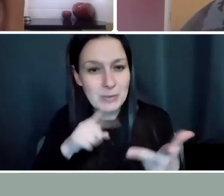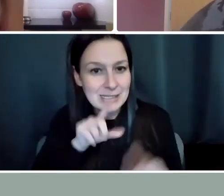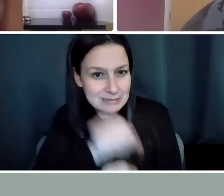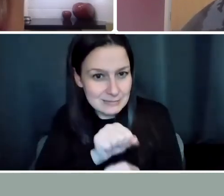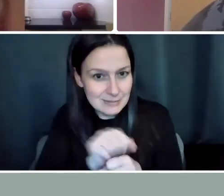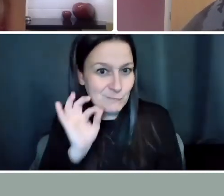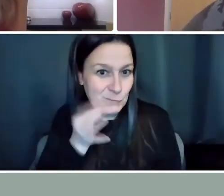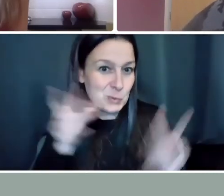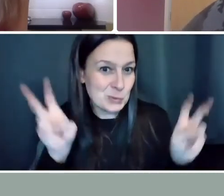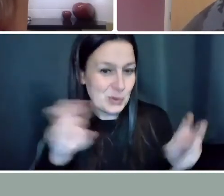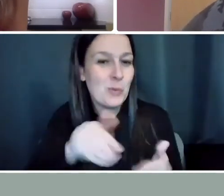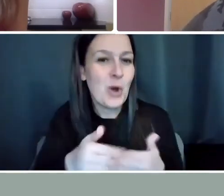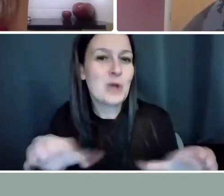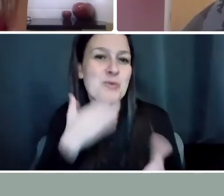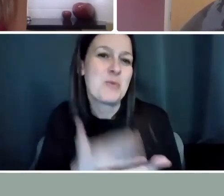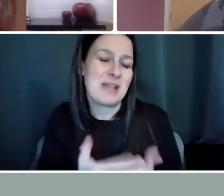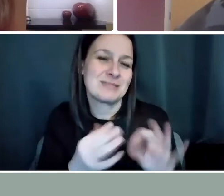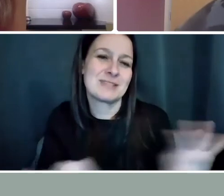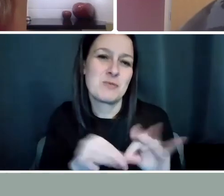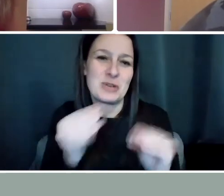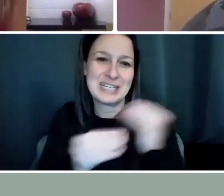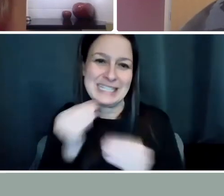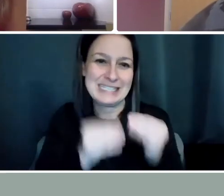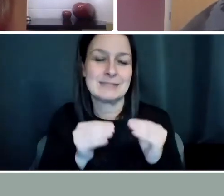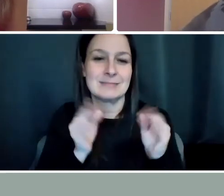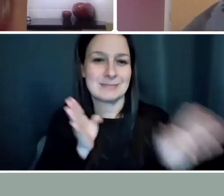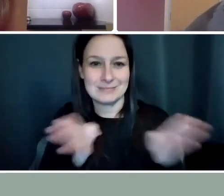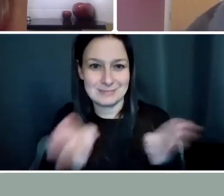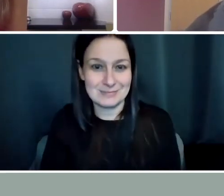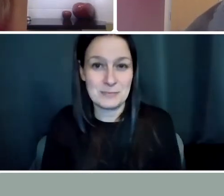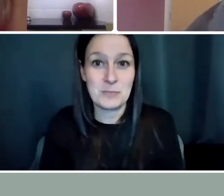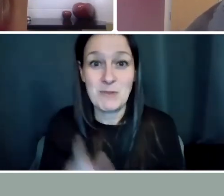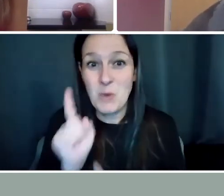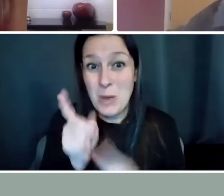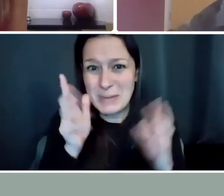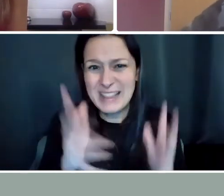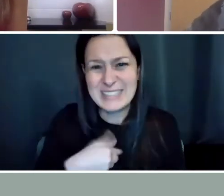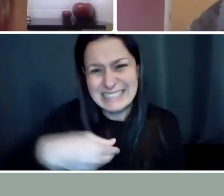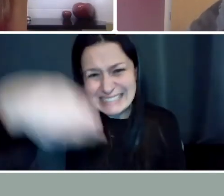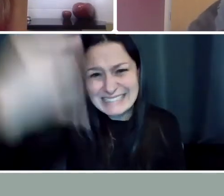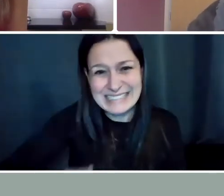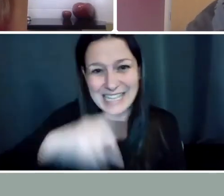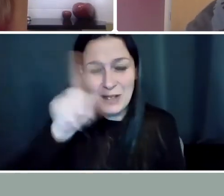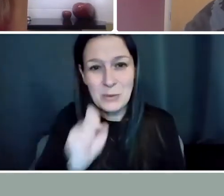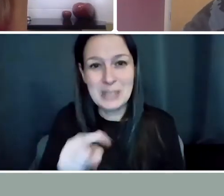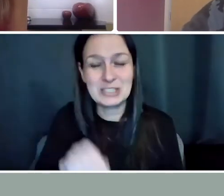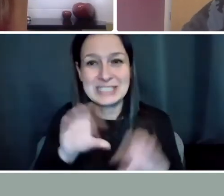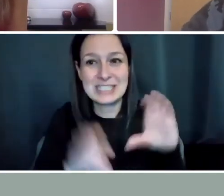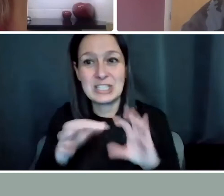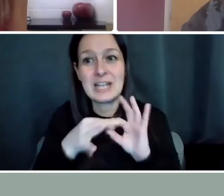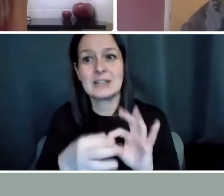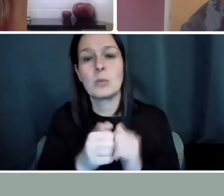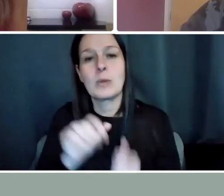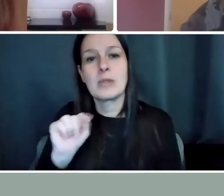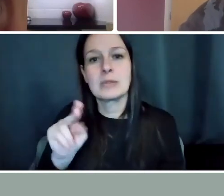we're all doing good as long as we're getting either of those categories. Okay. We have 1 minute left, but there's so many questions right now in the chat about